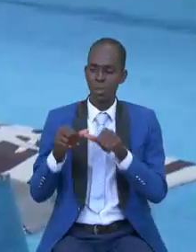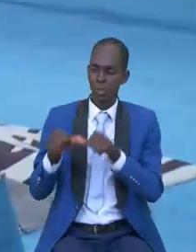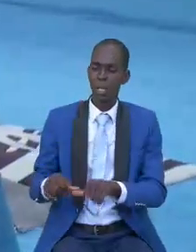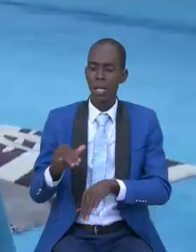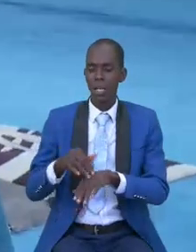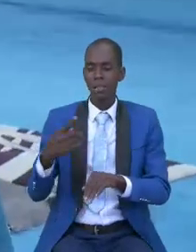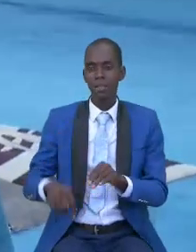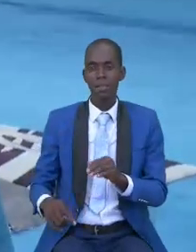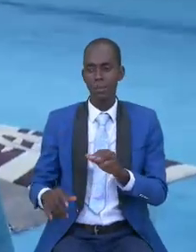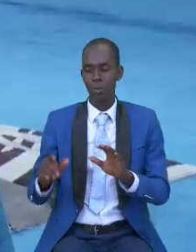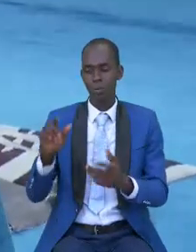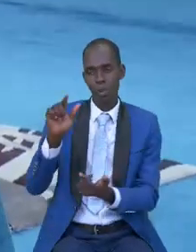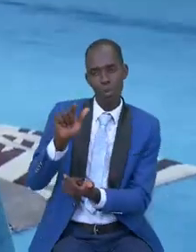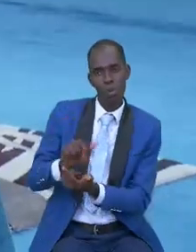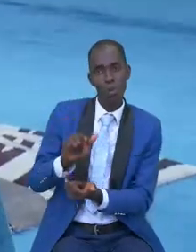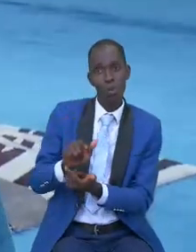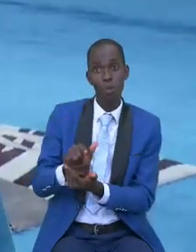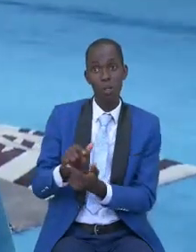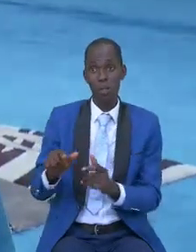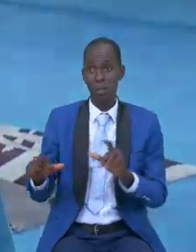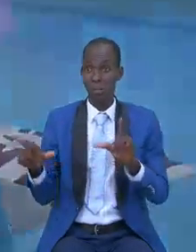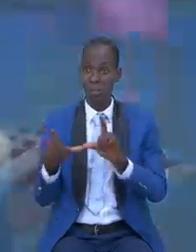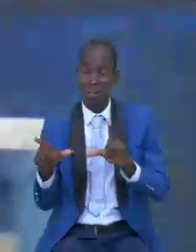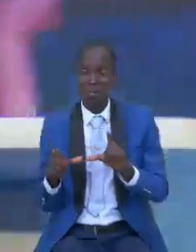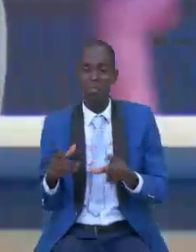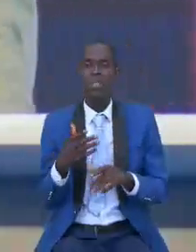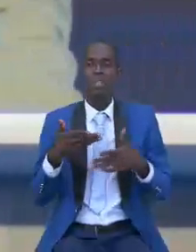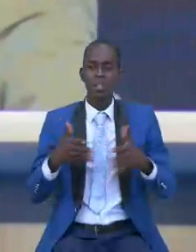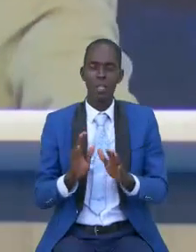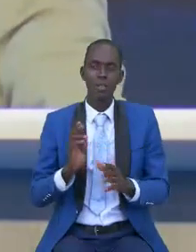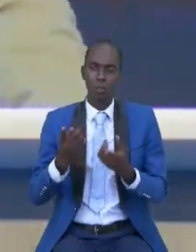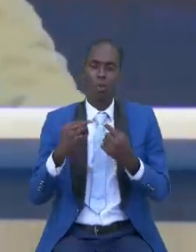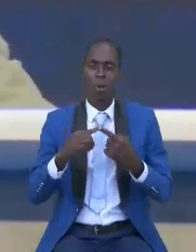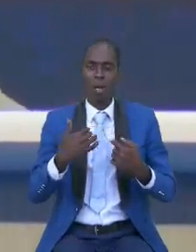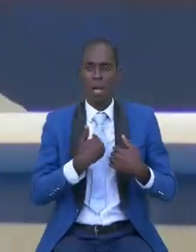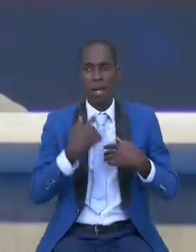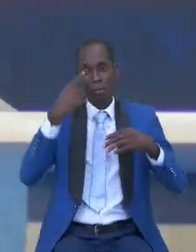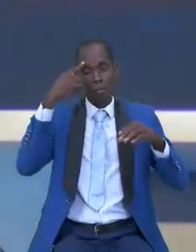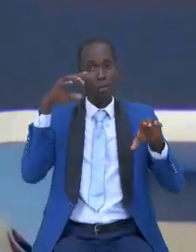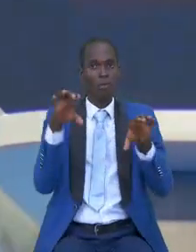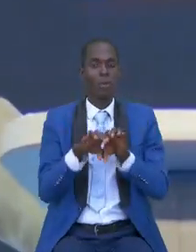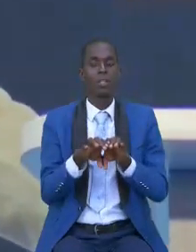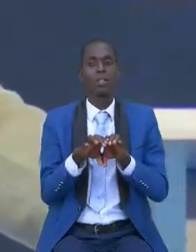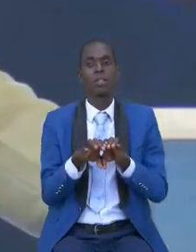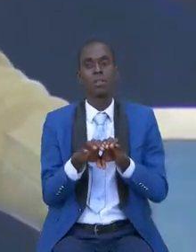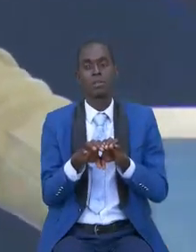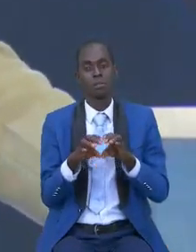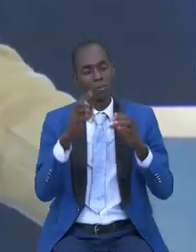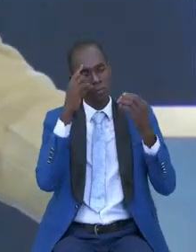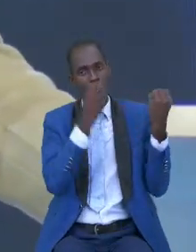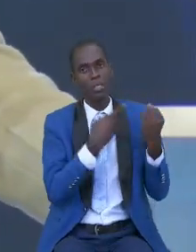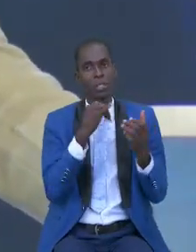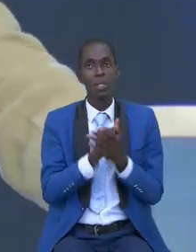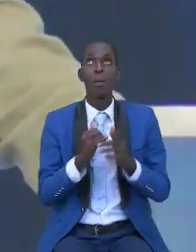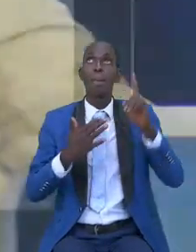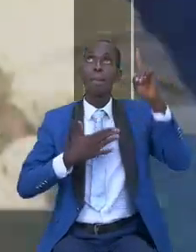level crying faith. Let's come and have covenant faith. It says, my covenant will I